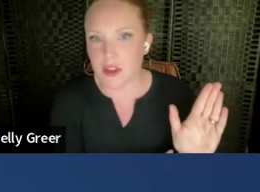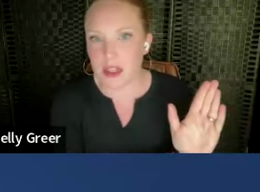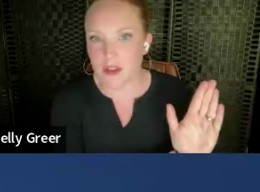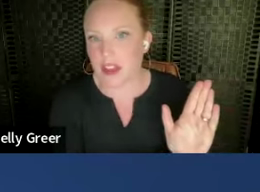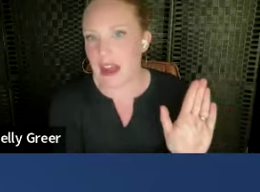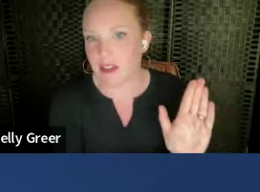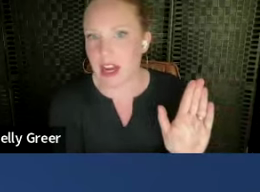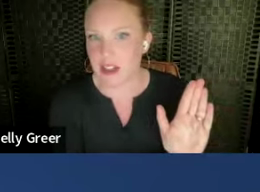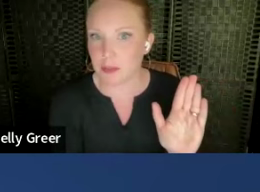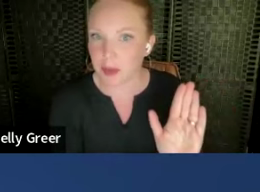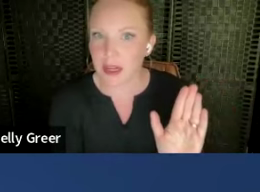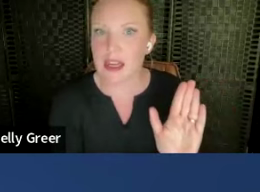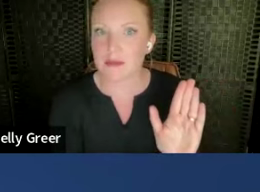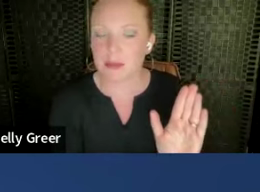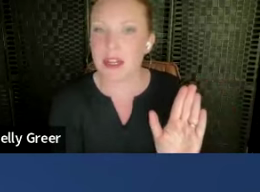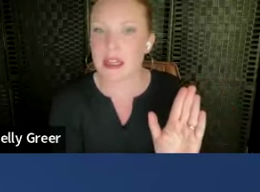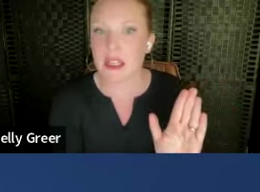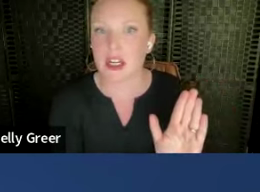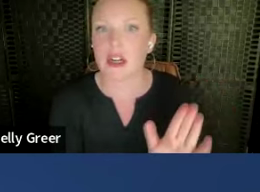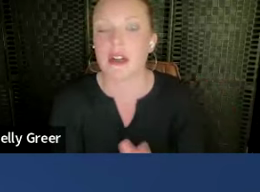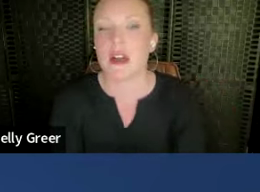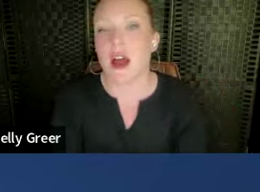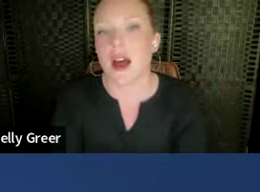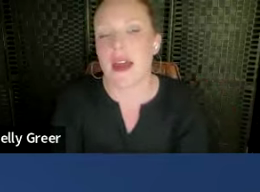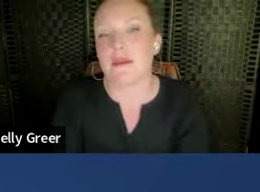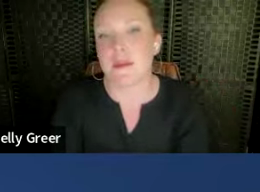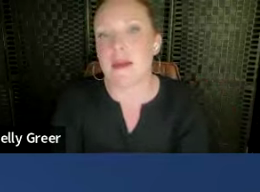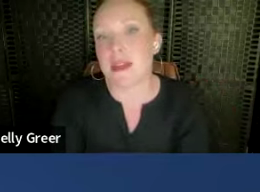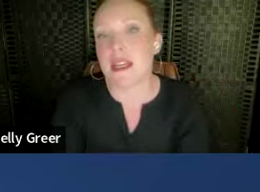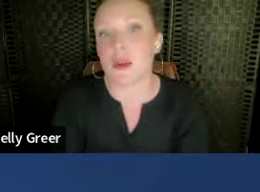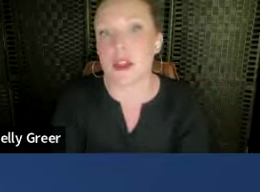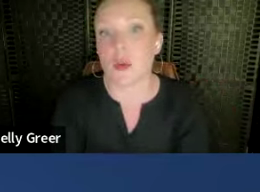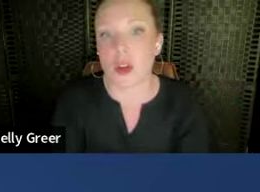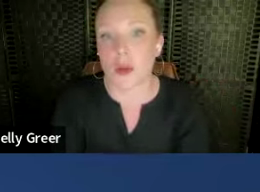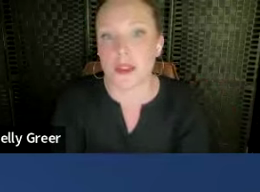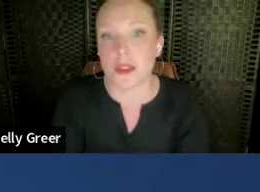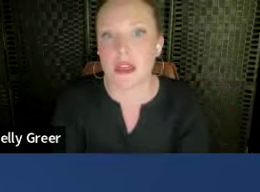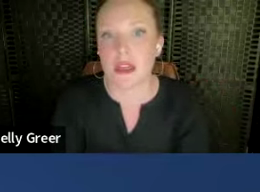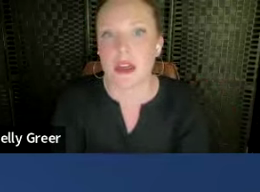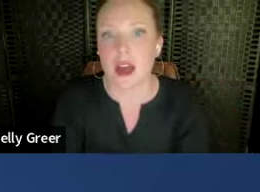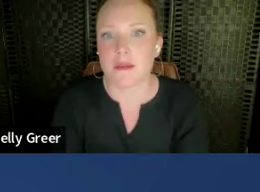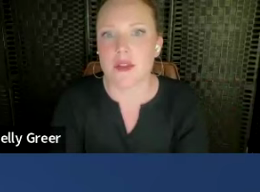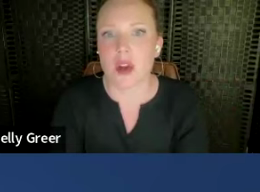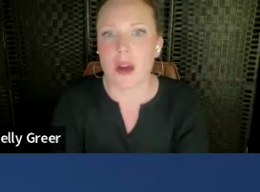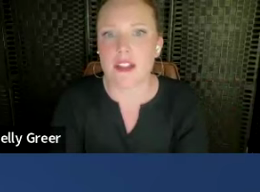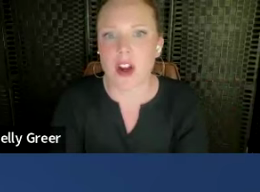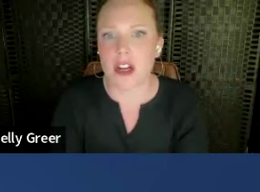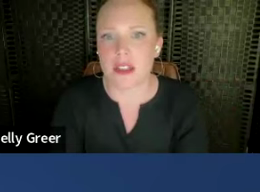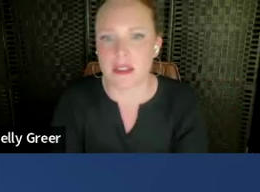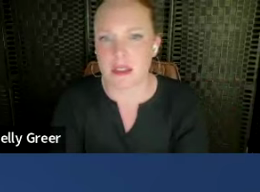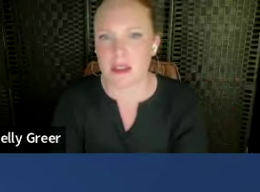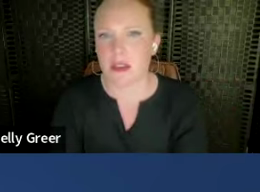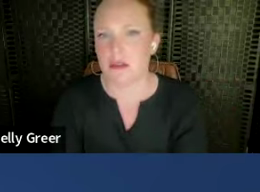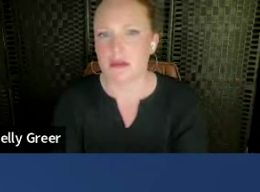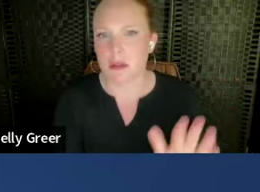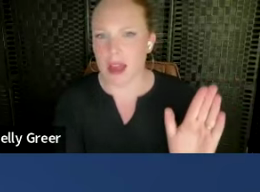Hopefully that's not confusing. Hopefully that flyer is pretty clear that MPD would be the one hosting. So as